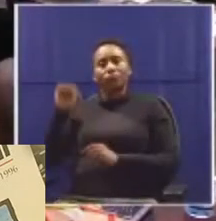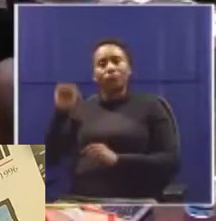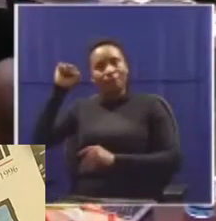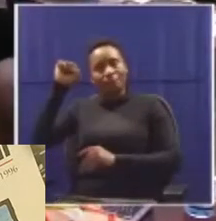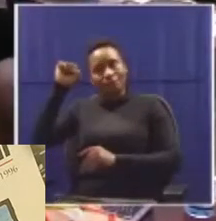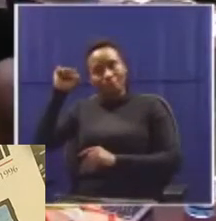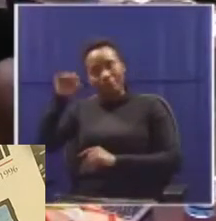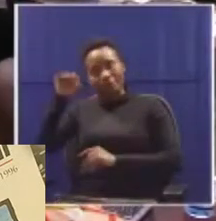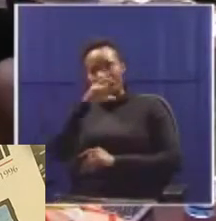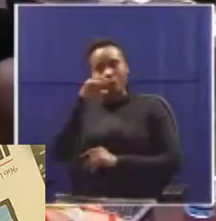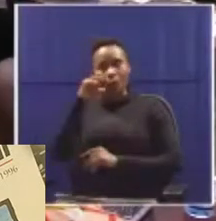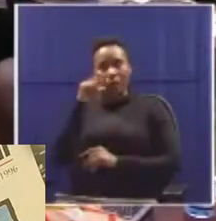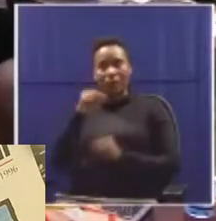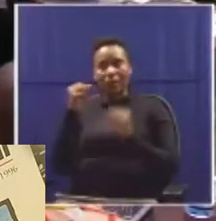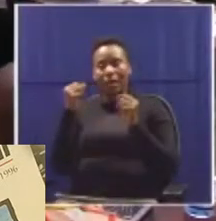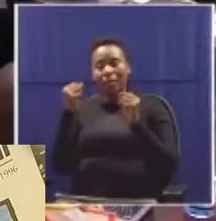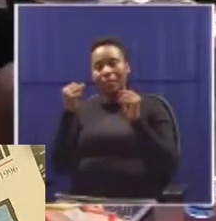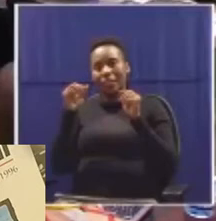scars